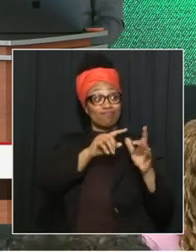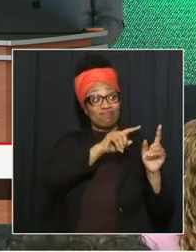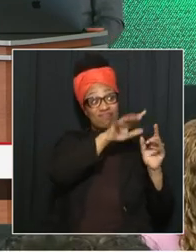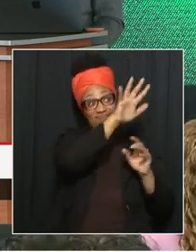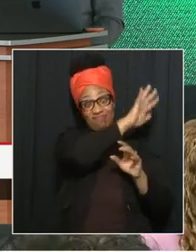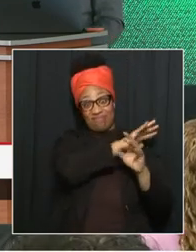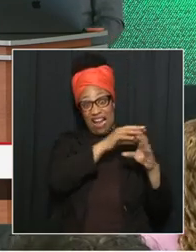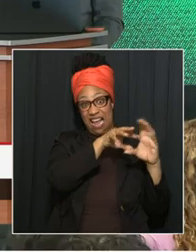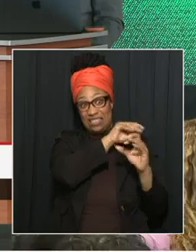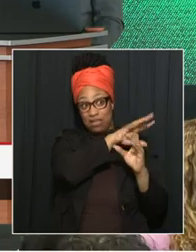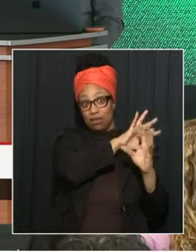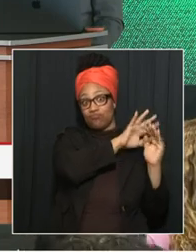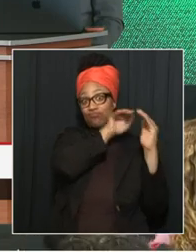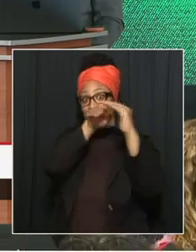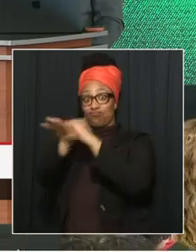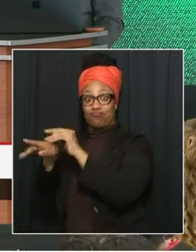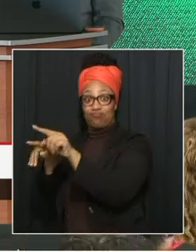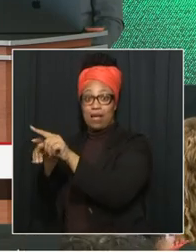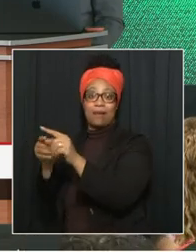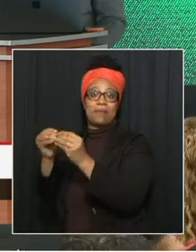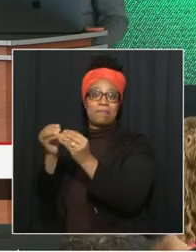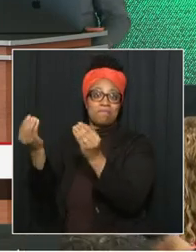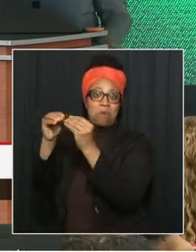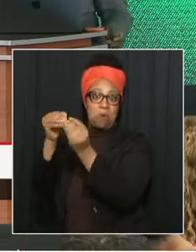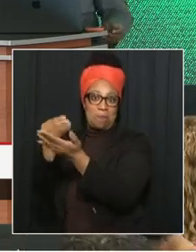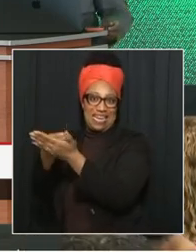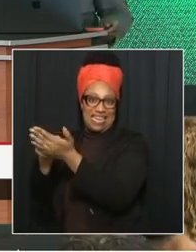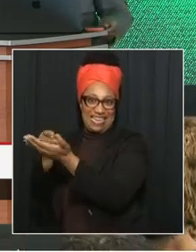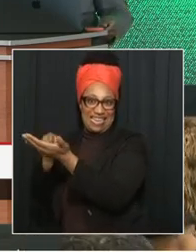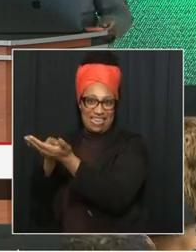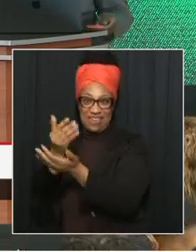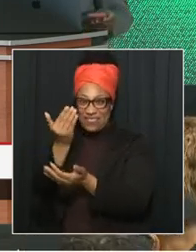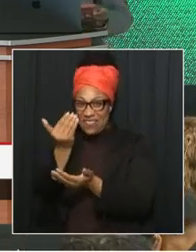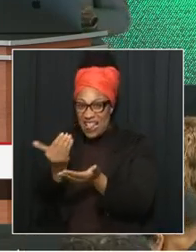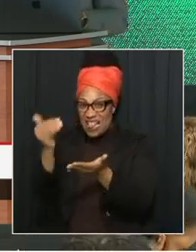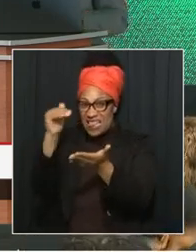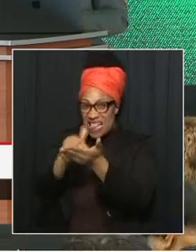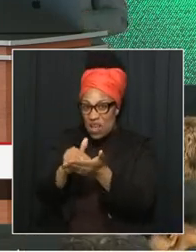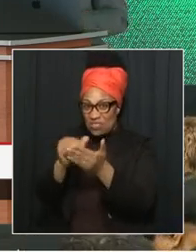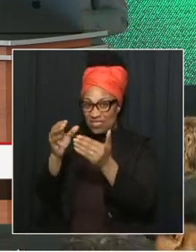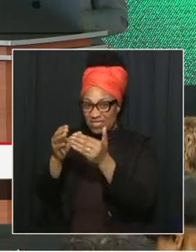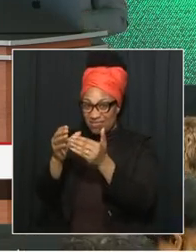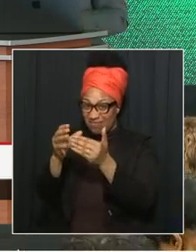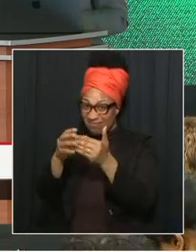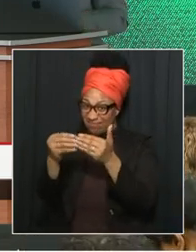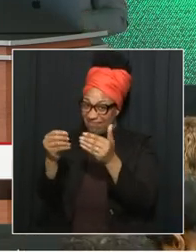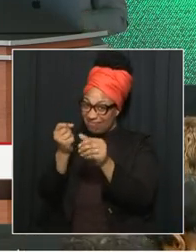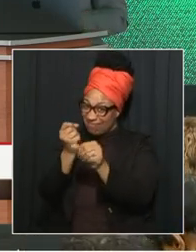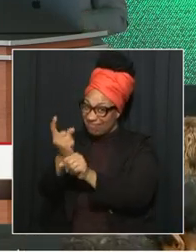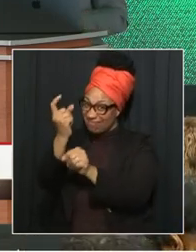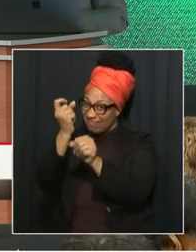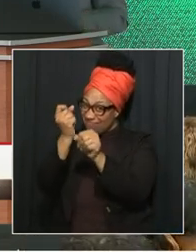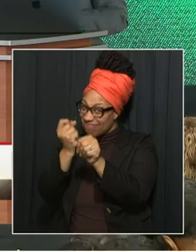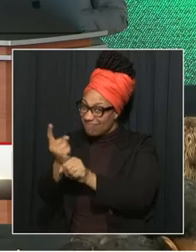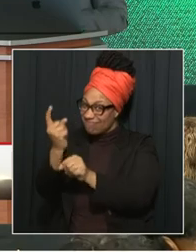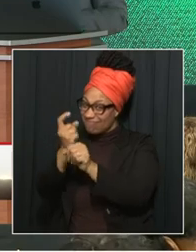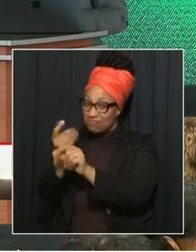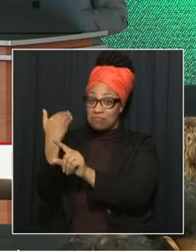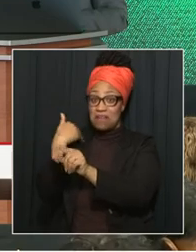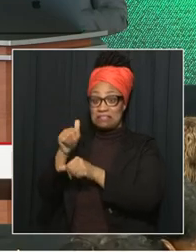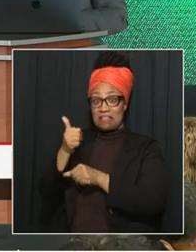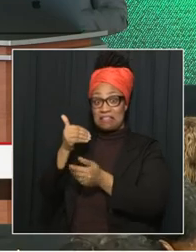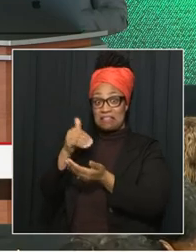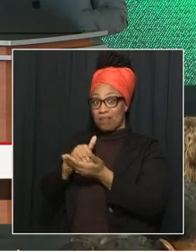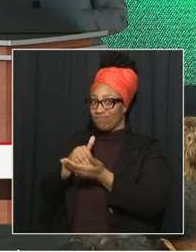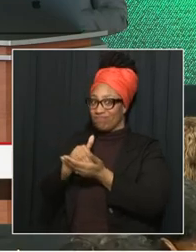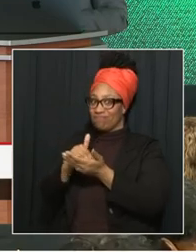now $15,000 per year instead of $10,000 per year. So $20,000 to $25,000 of benefit